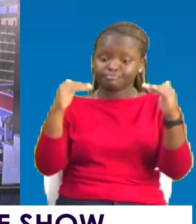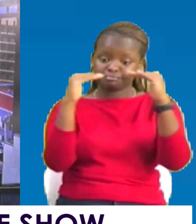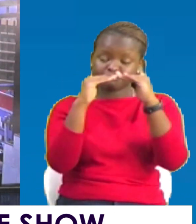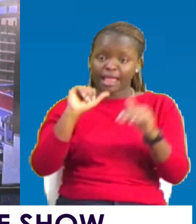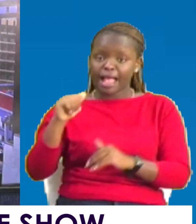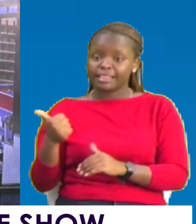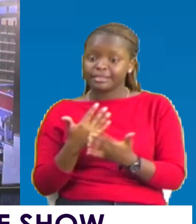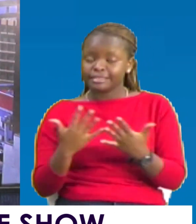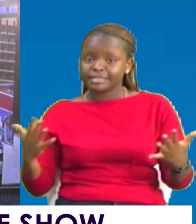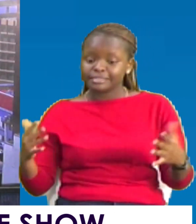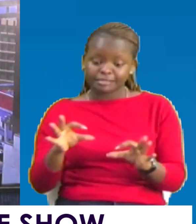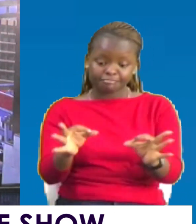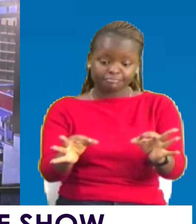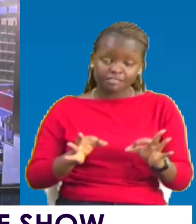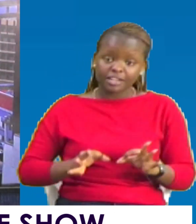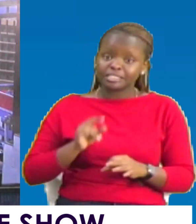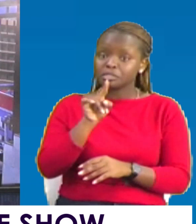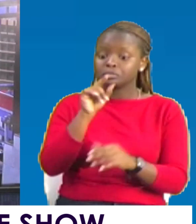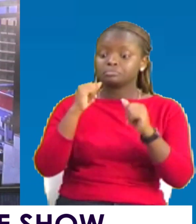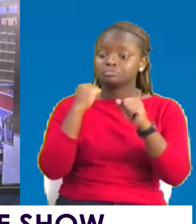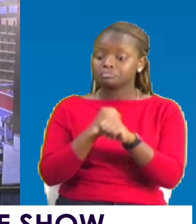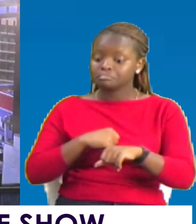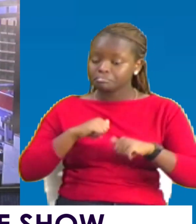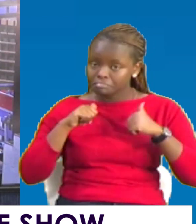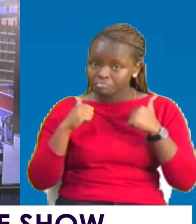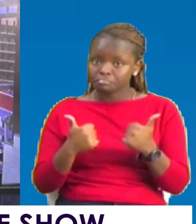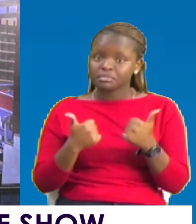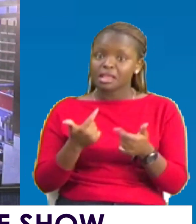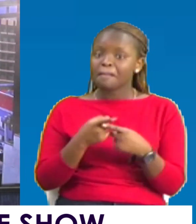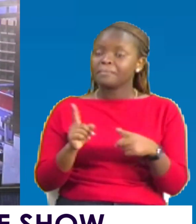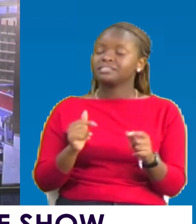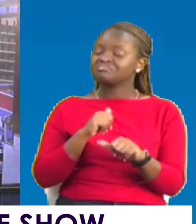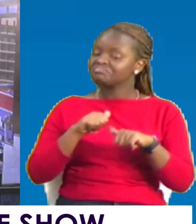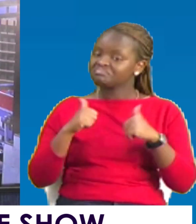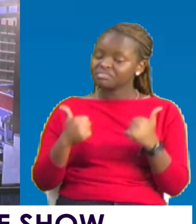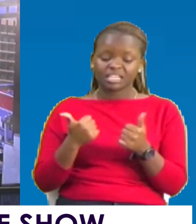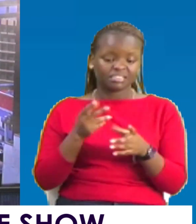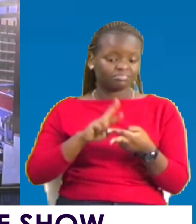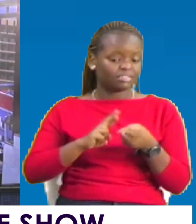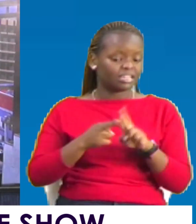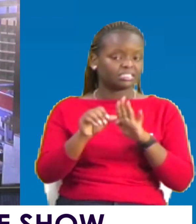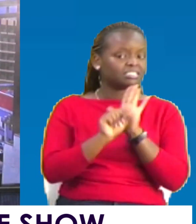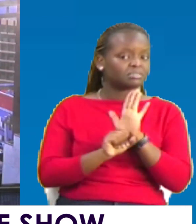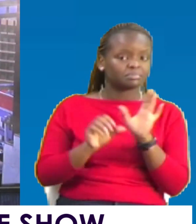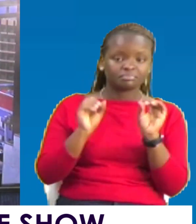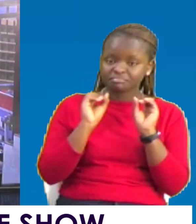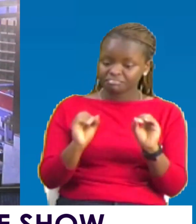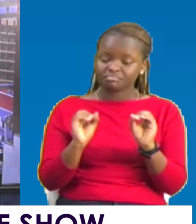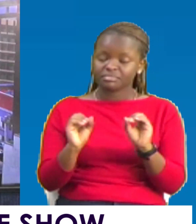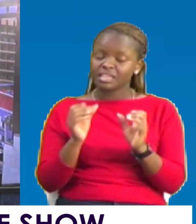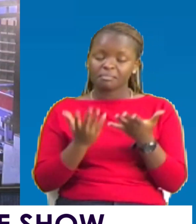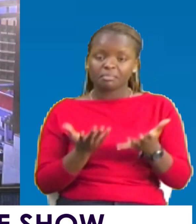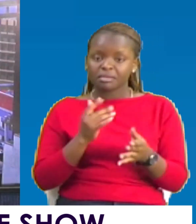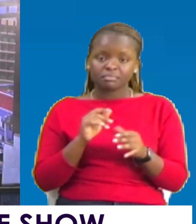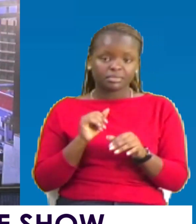things. Maybe financially you are doing well, but you are not doing well in terms of relationships. Maybe you are not doing well